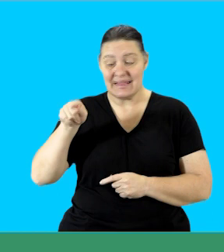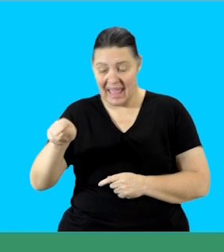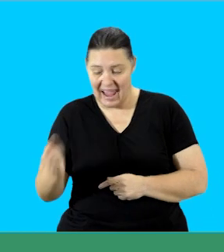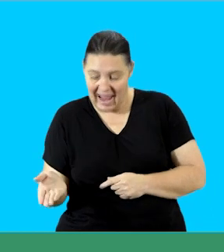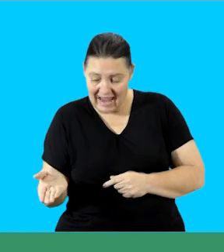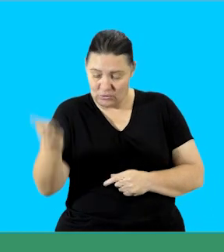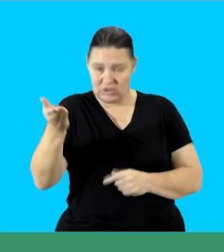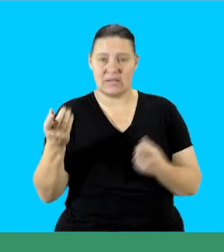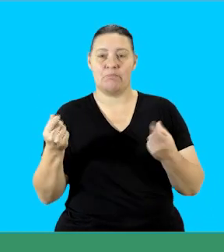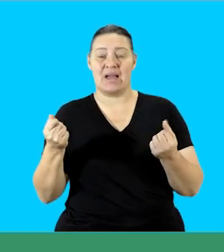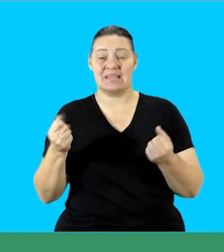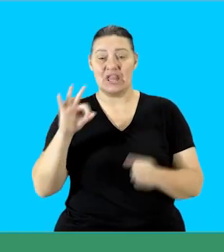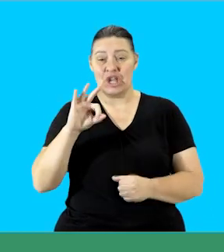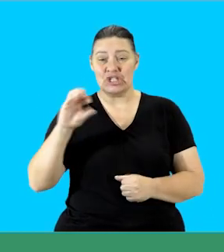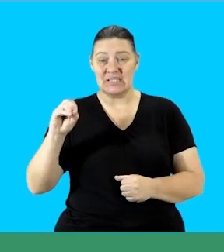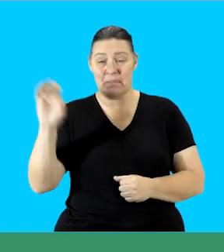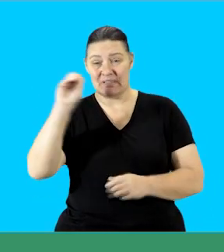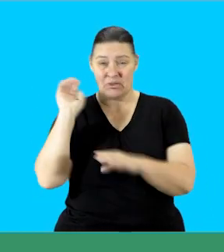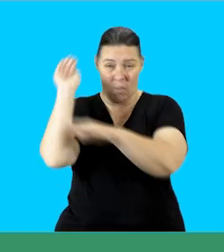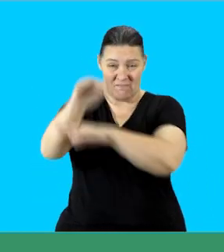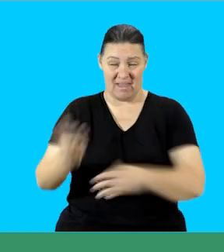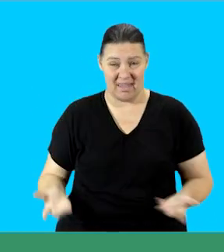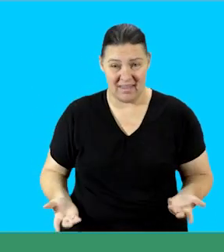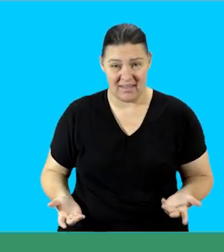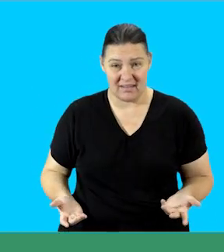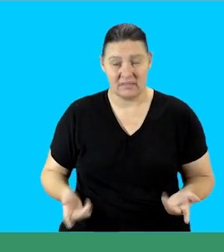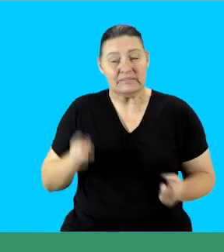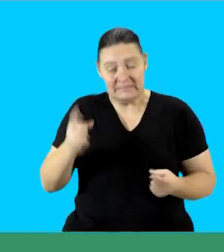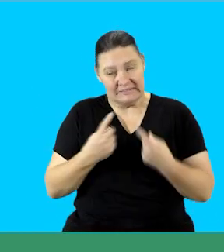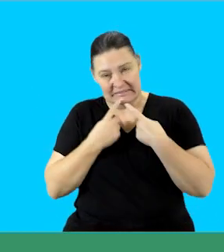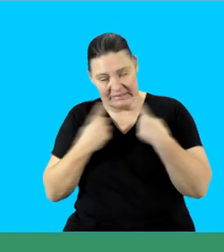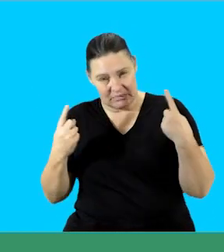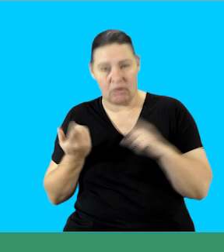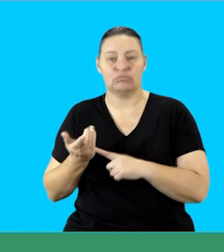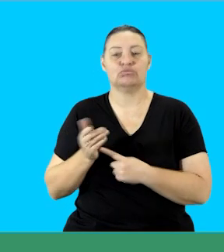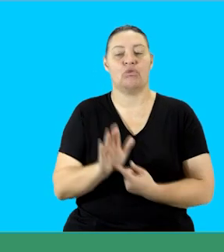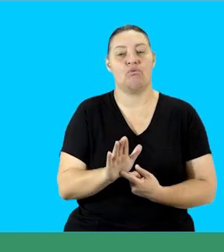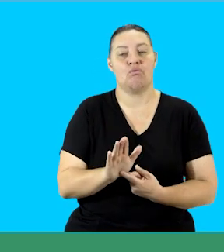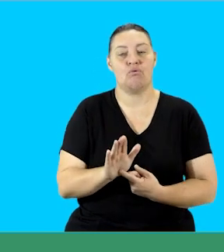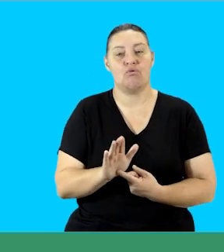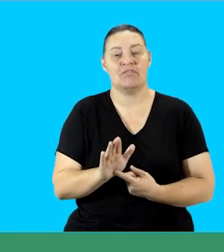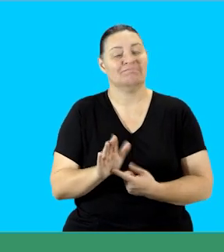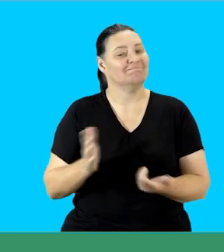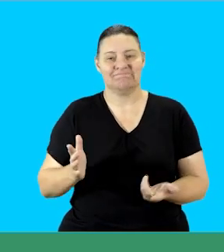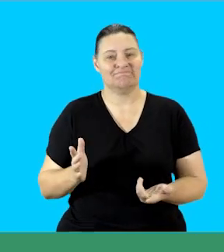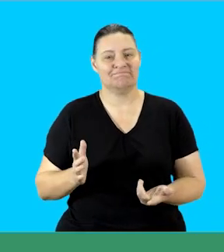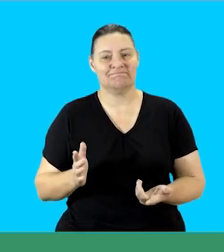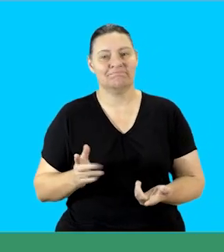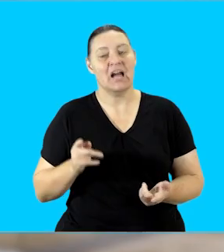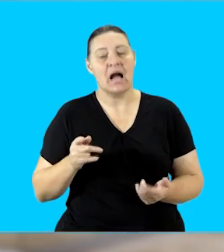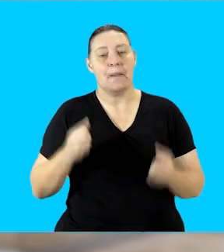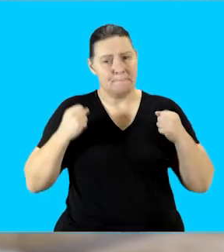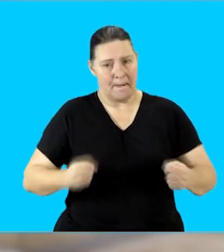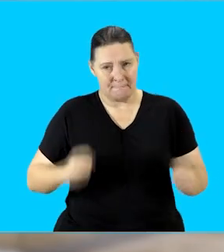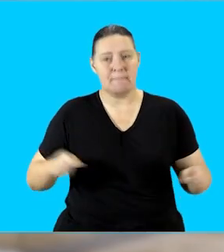increased prices by more than 30%. So that statement, it simply shows us that they haven't changed the supplier. They're